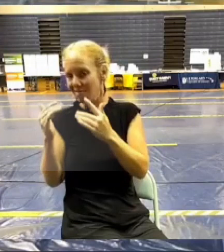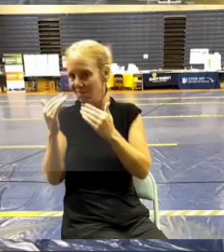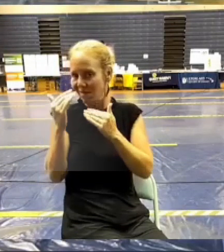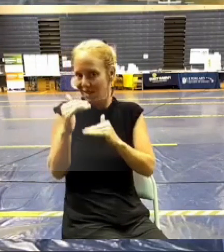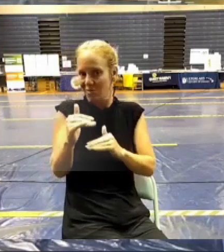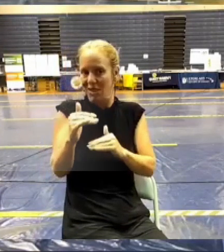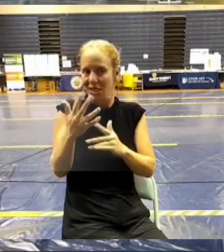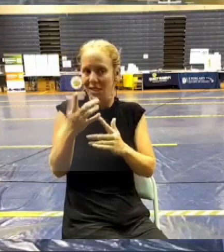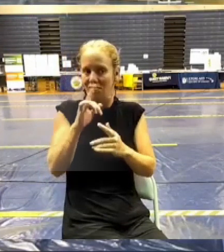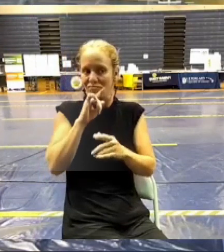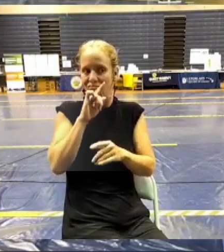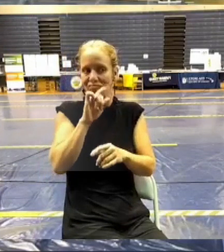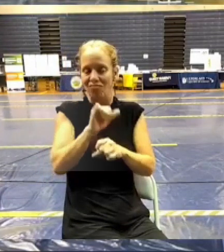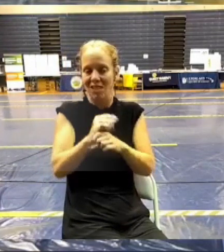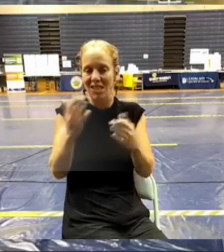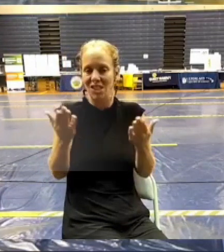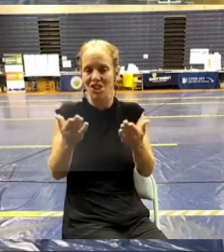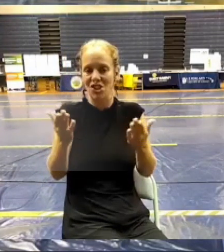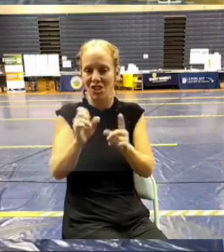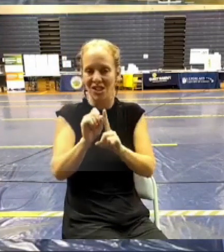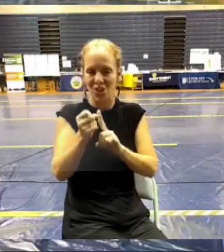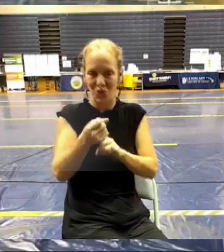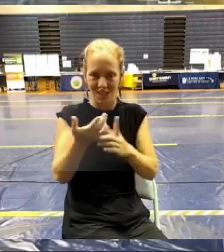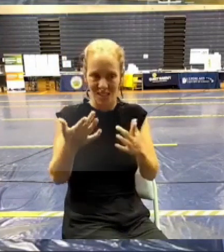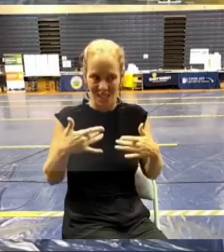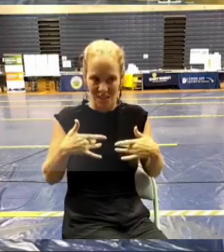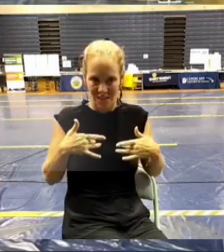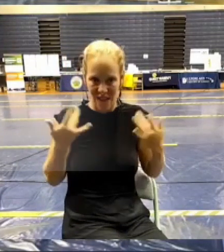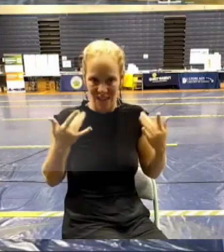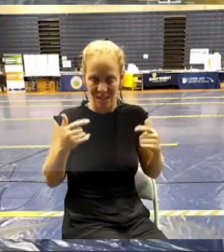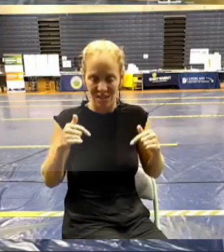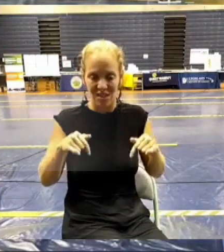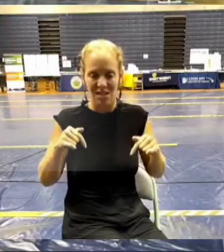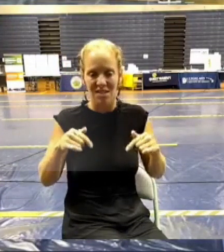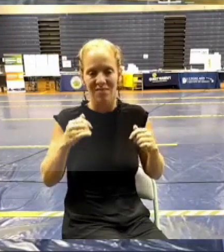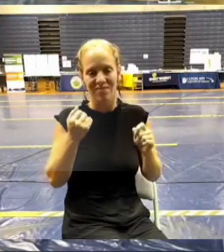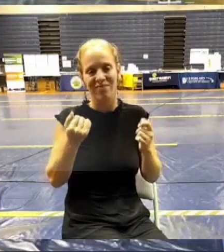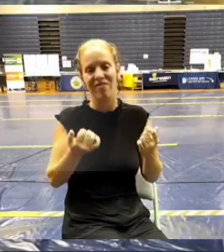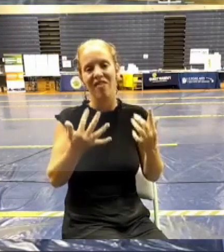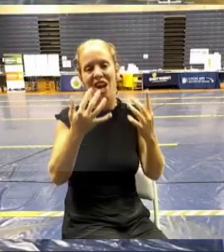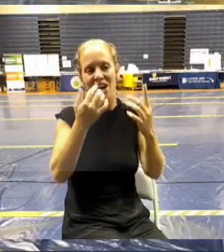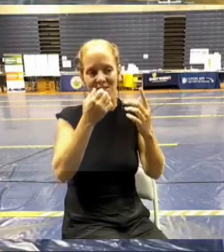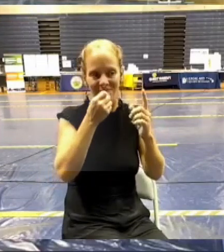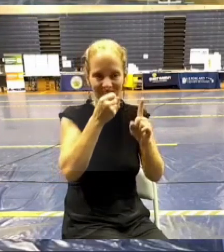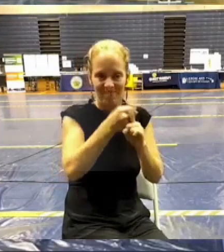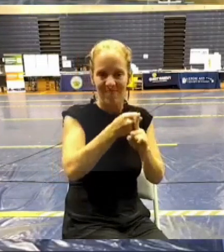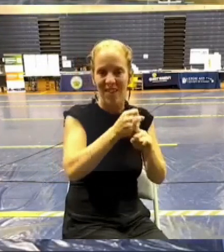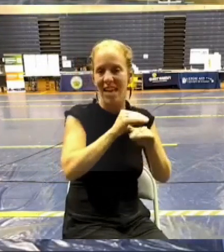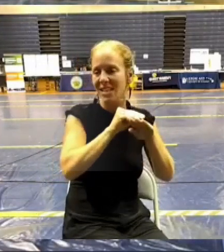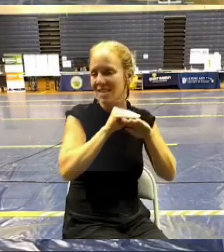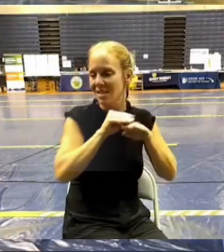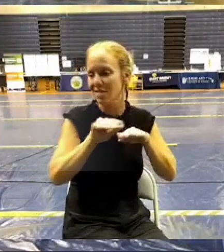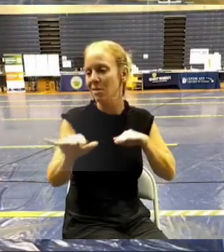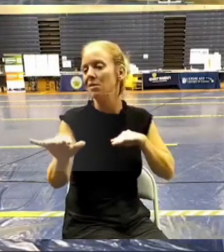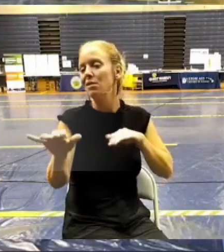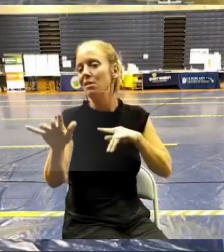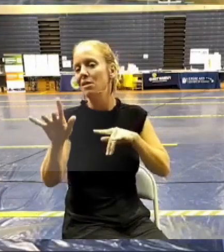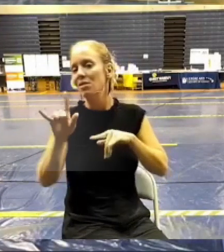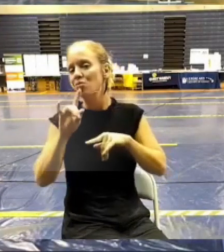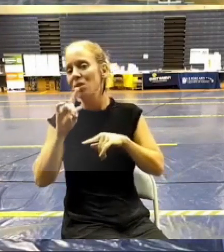that's the reality of where we're at right now in this event. We're trying to do everything we can to improve that. I've reached out